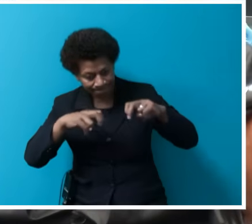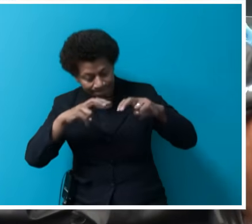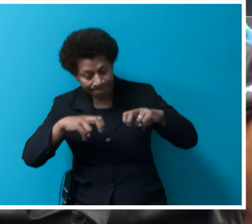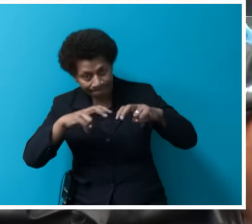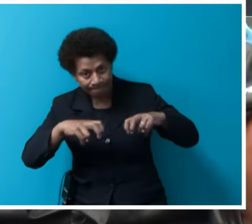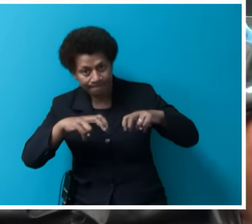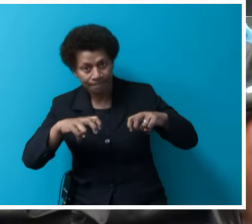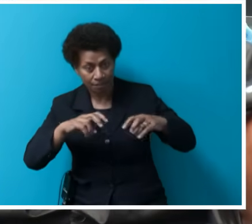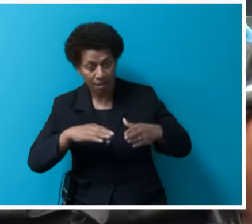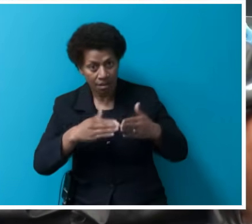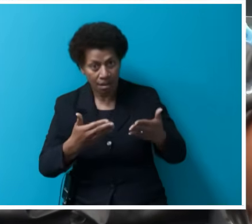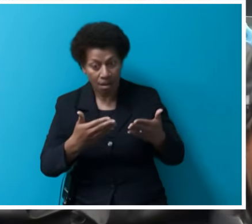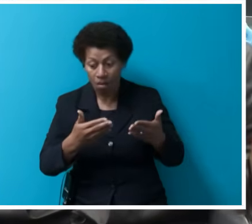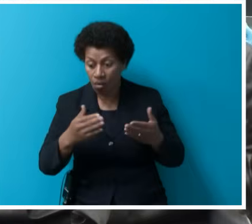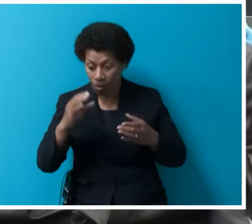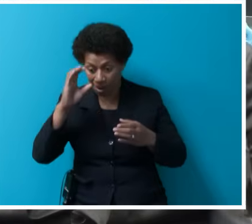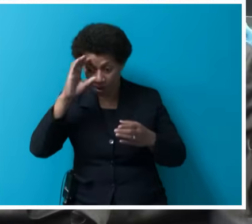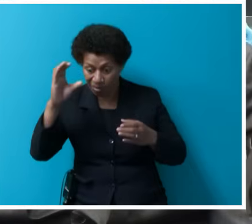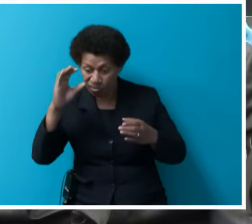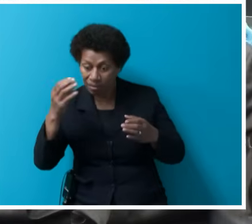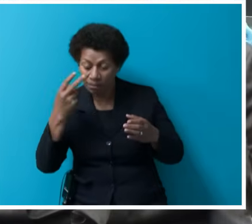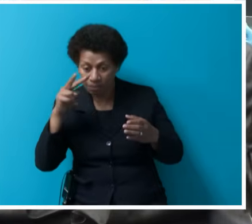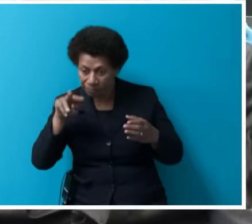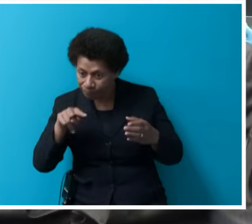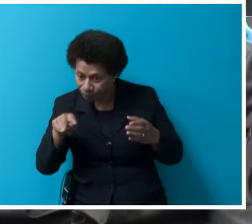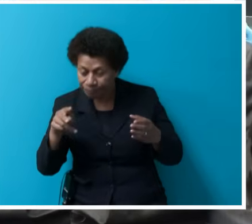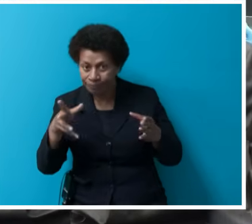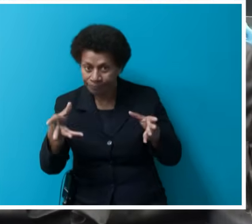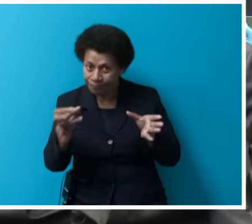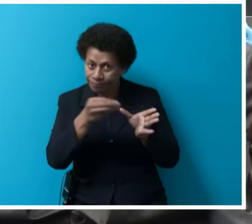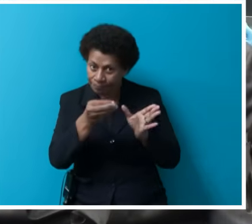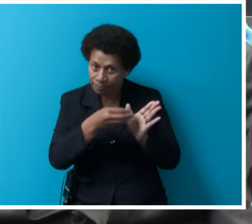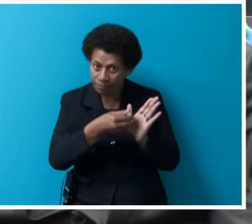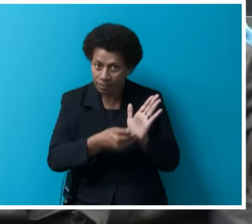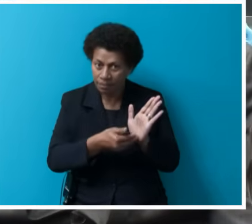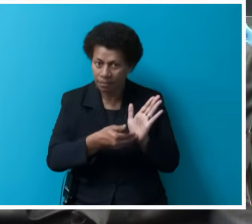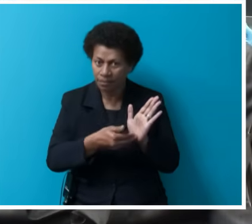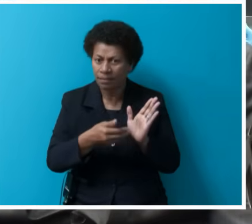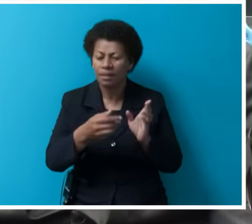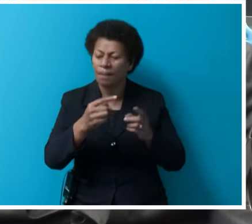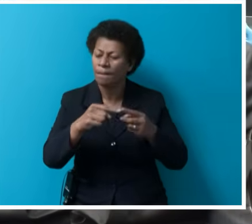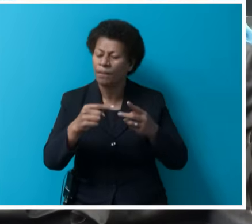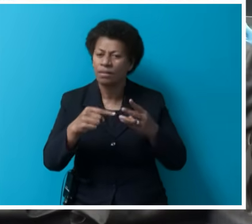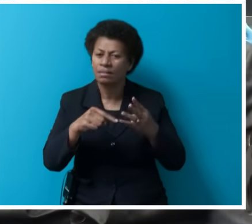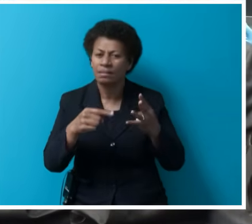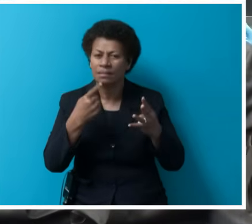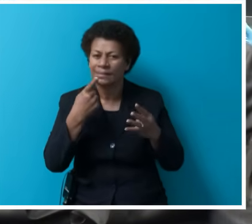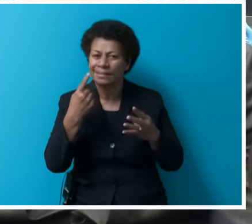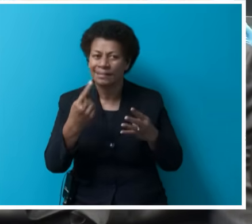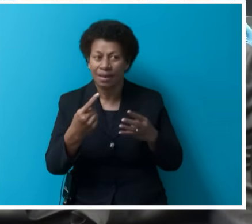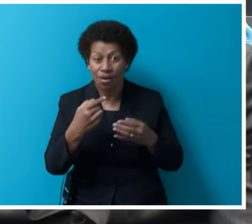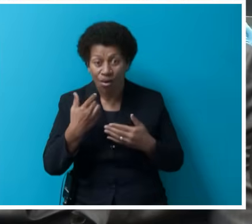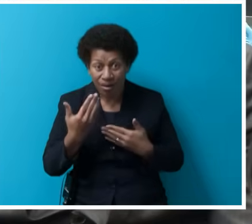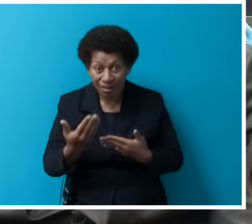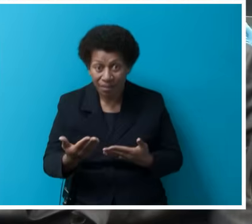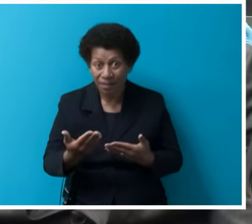raised by the honourable members of the opposition. I want to assure them, I want